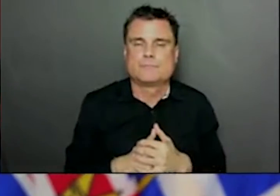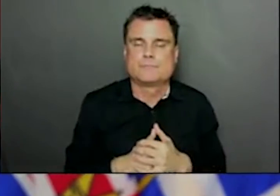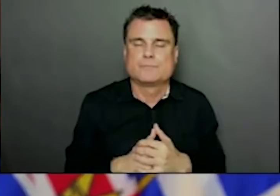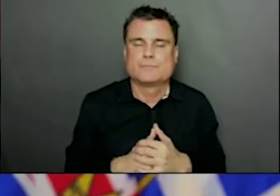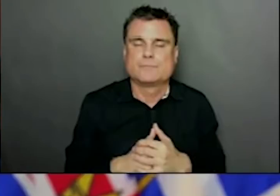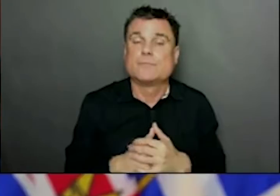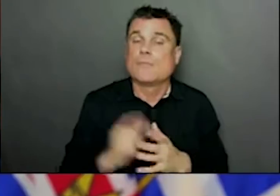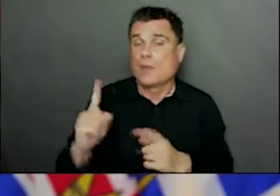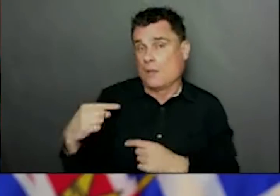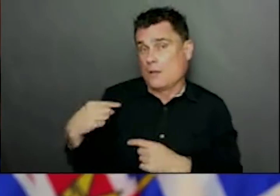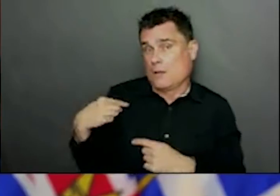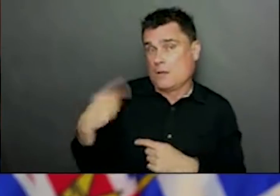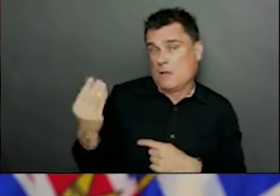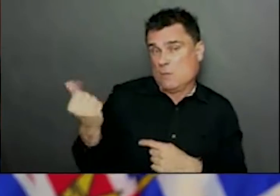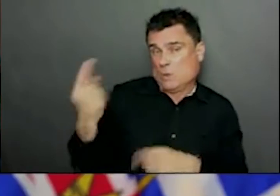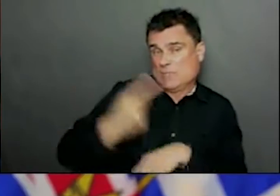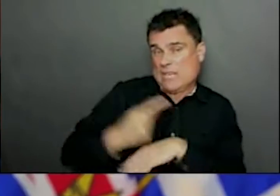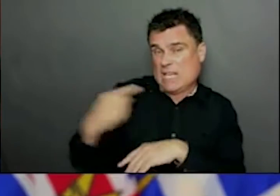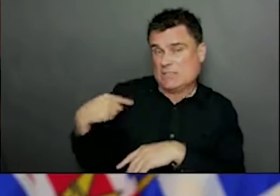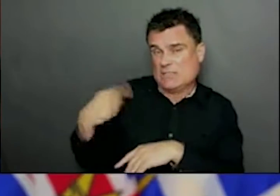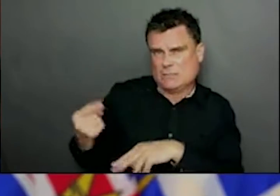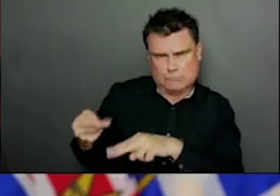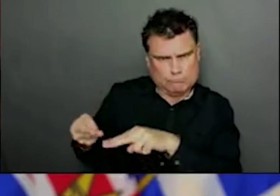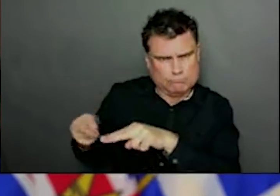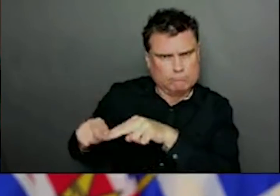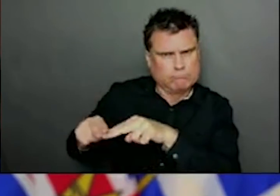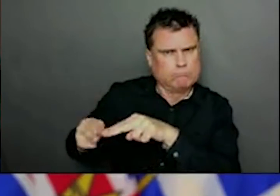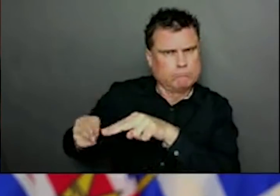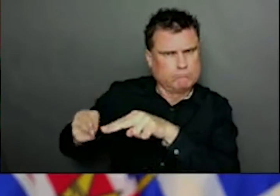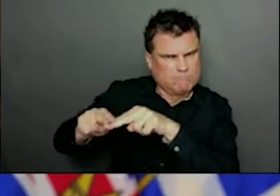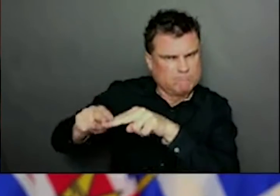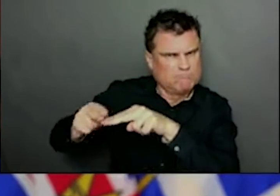our cases, and our curve is trending upward.